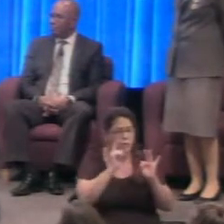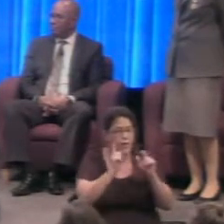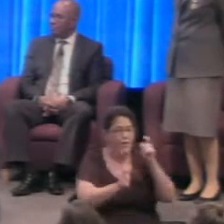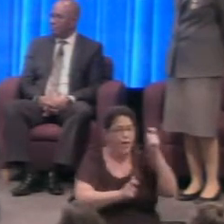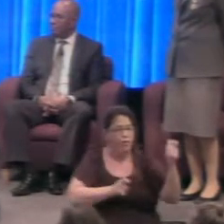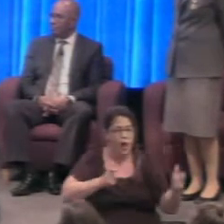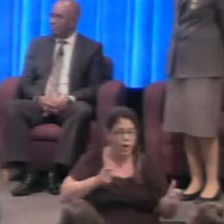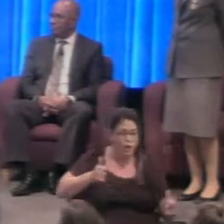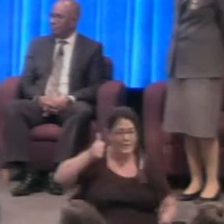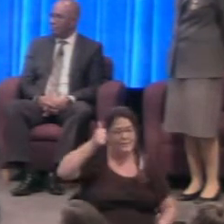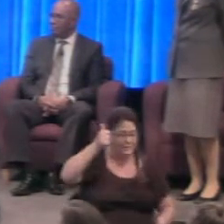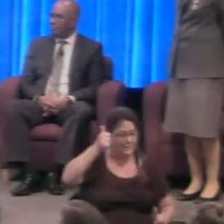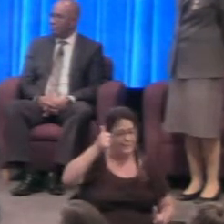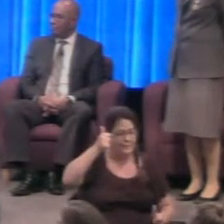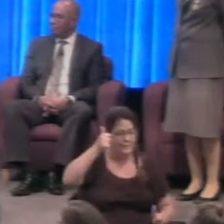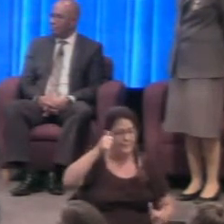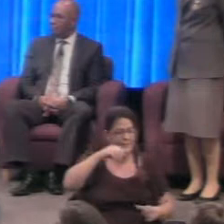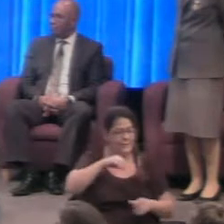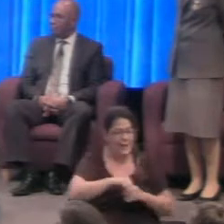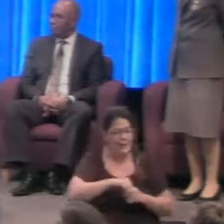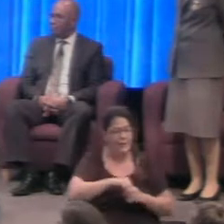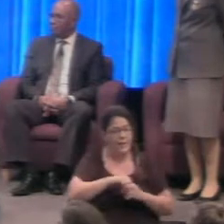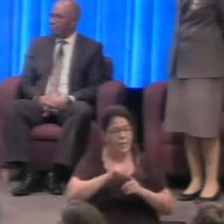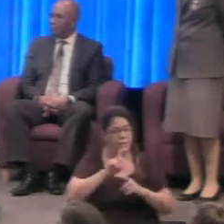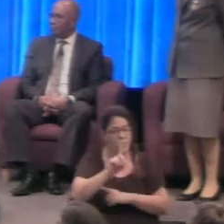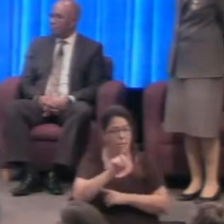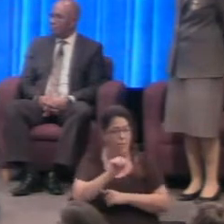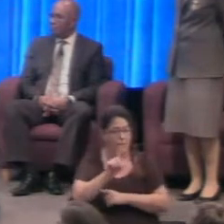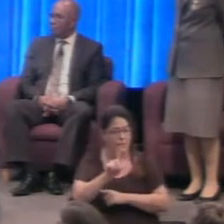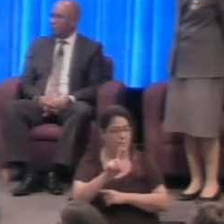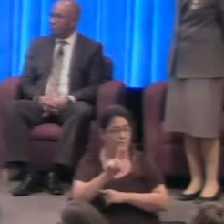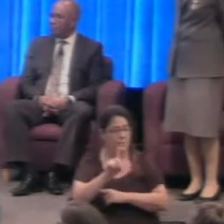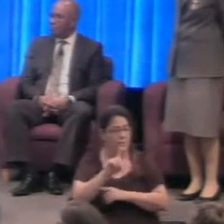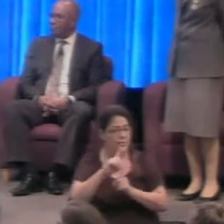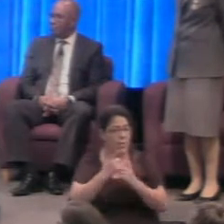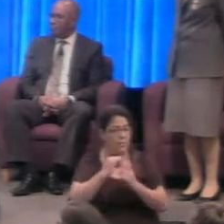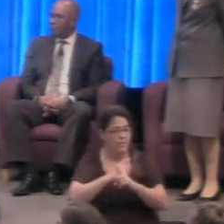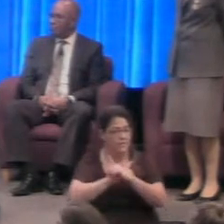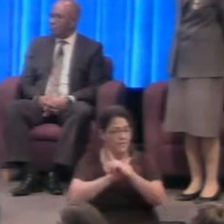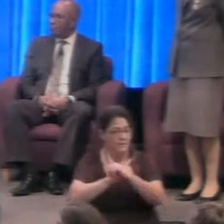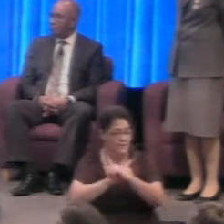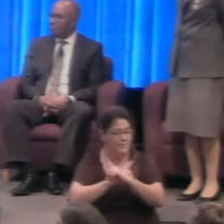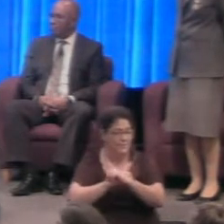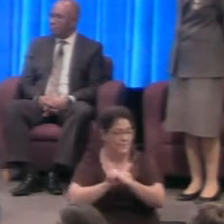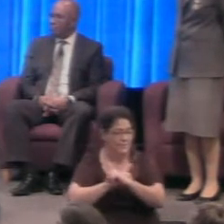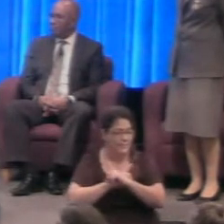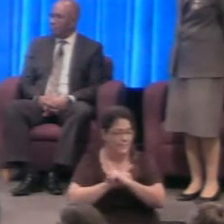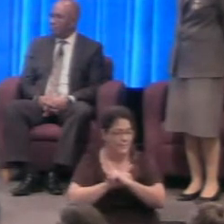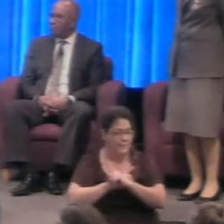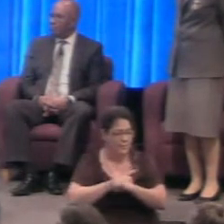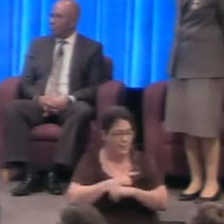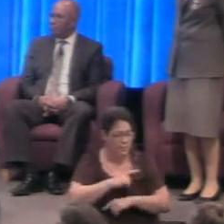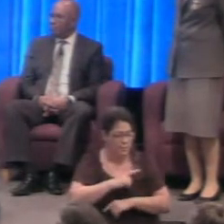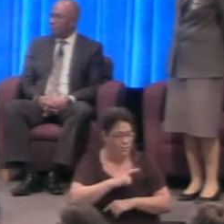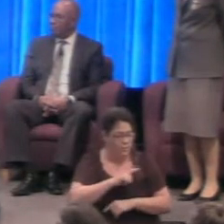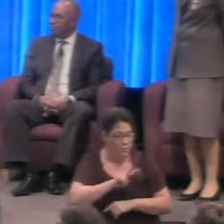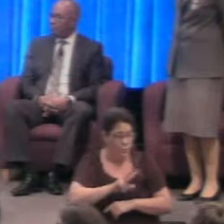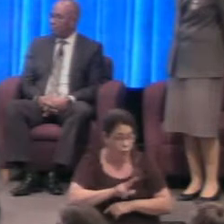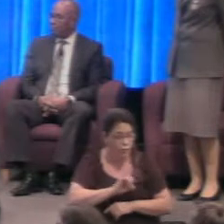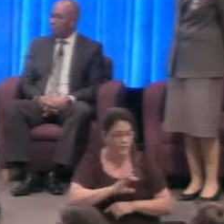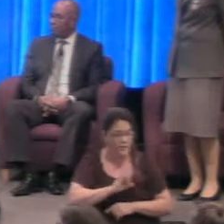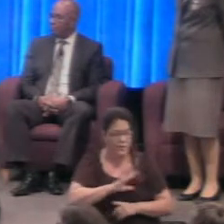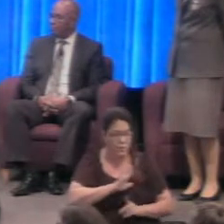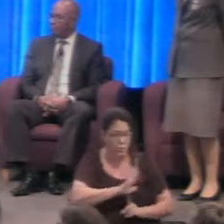sales program in the Department of Defense. That is a very significant accomplishment and a